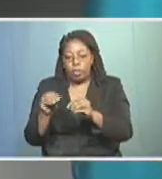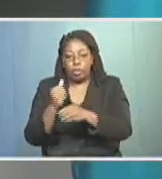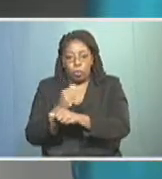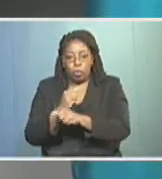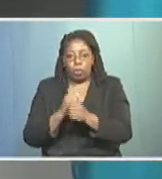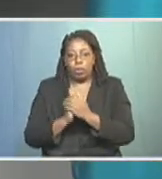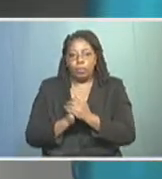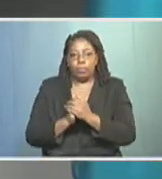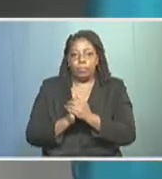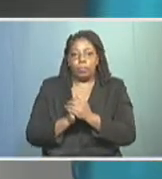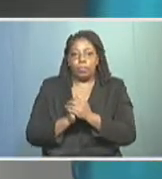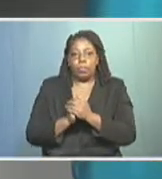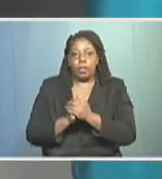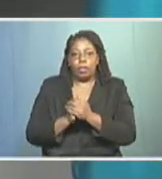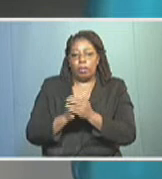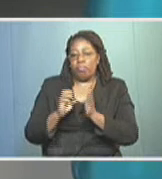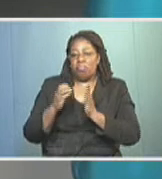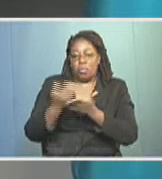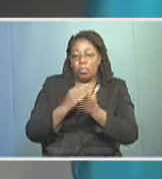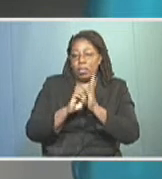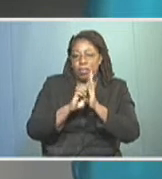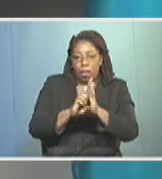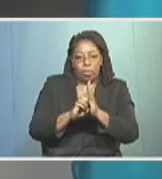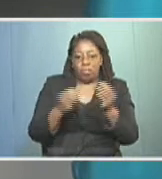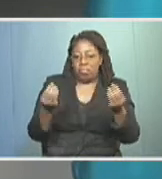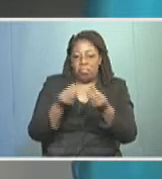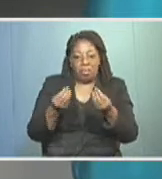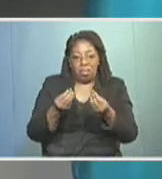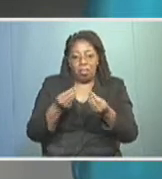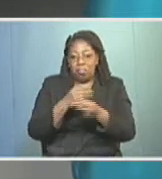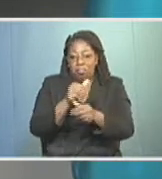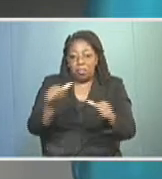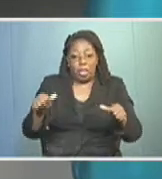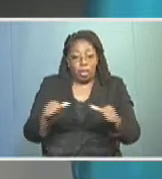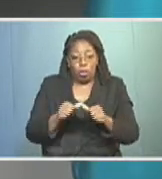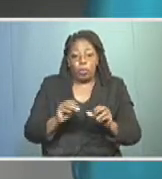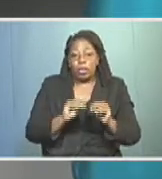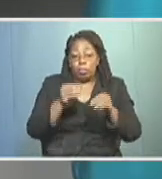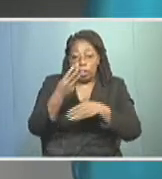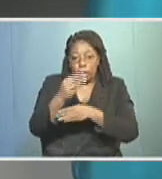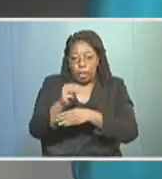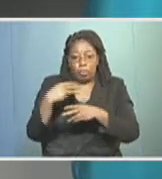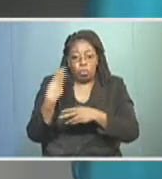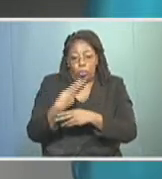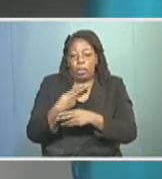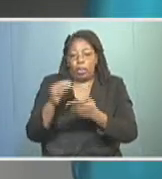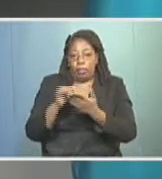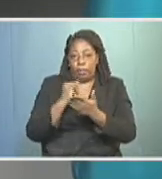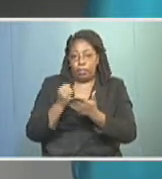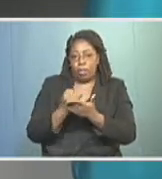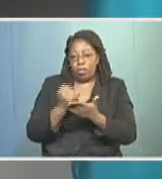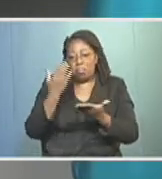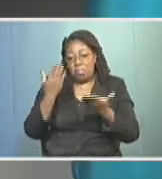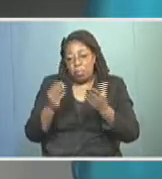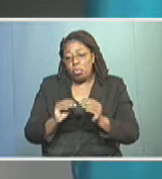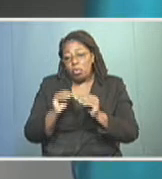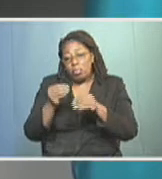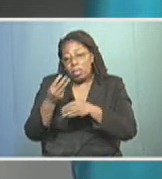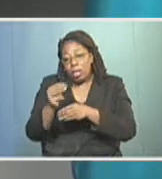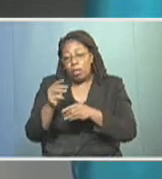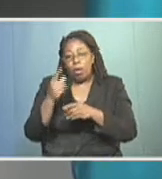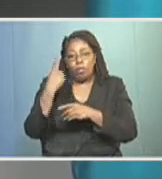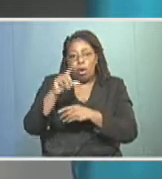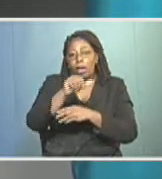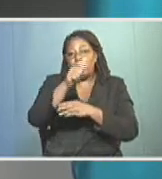some instances where there is absolutely nowhere we can place them, we're still investigating some methods that maybe we can engage them maybe for